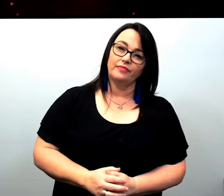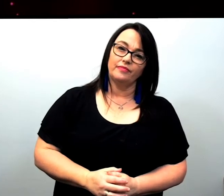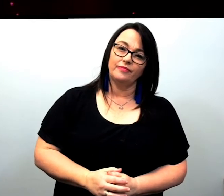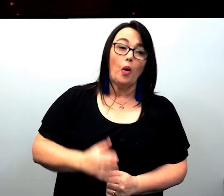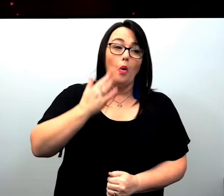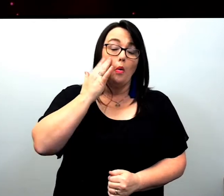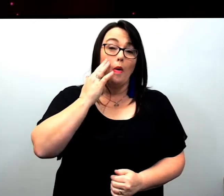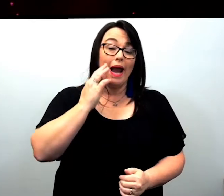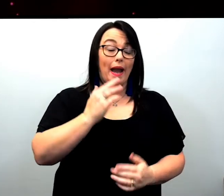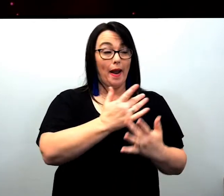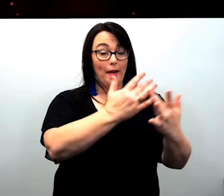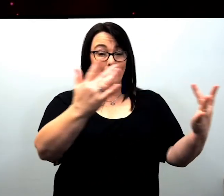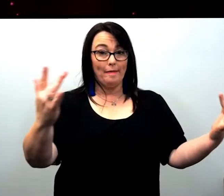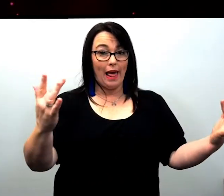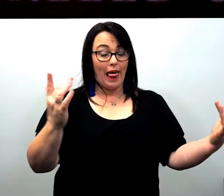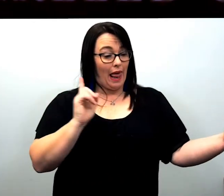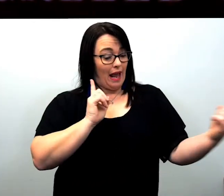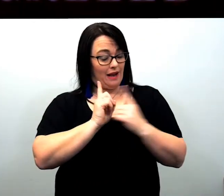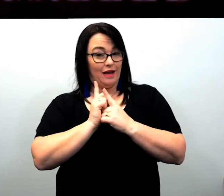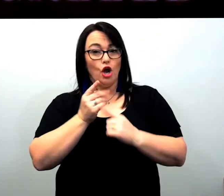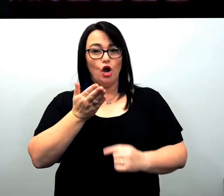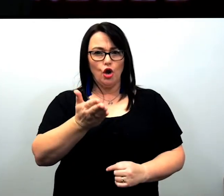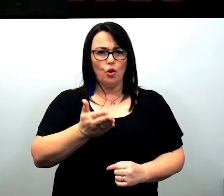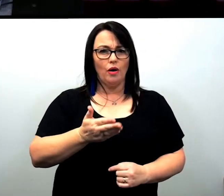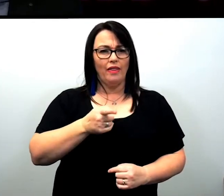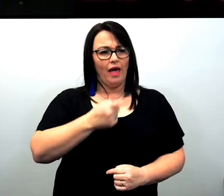heaven, because you carry heaven in your life.